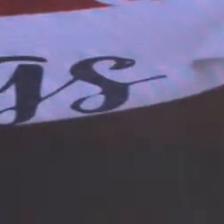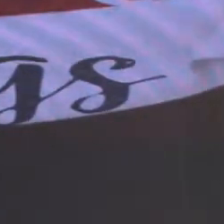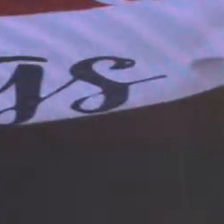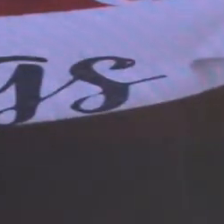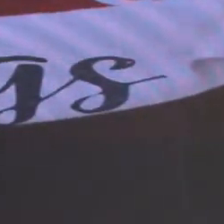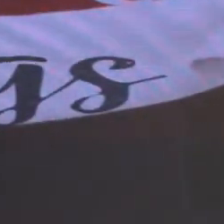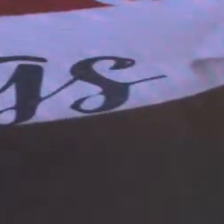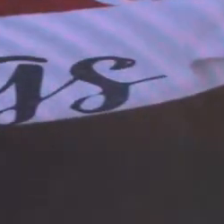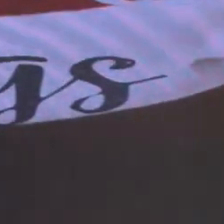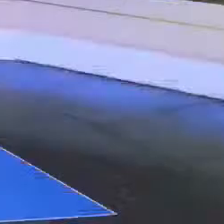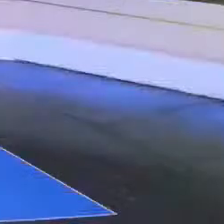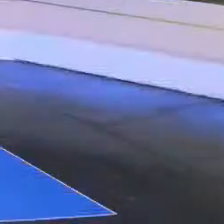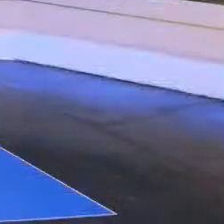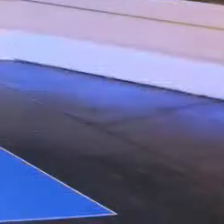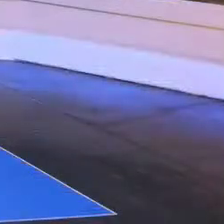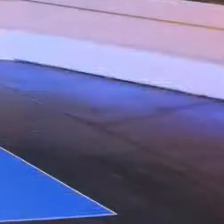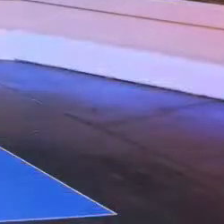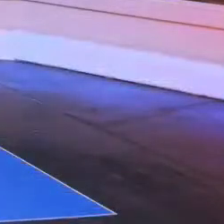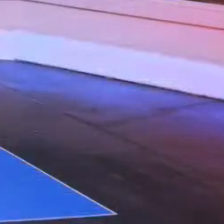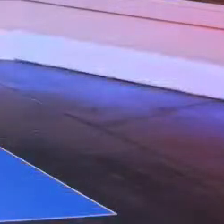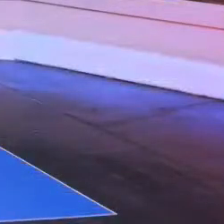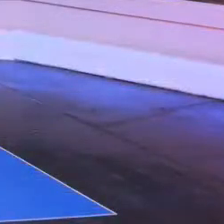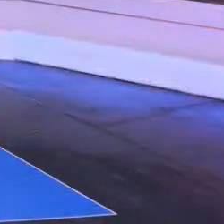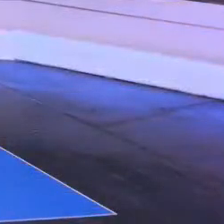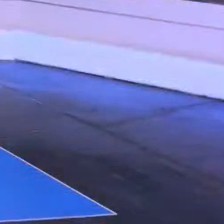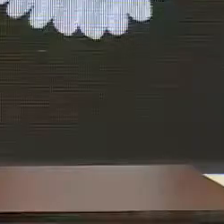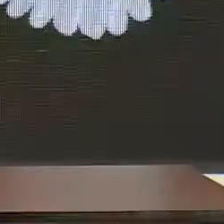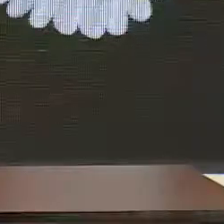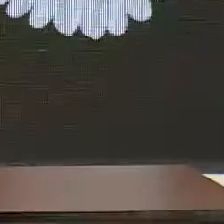and the hearing of his word. Amen.